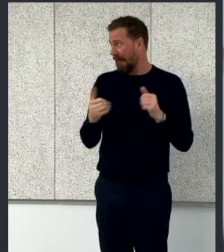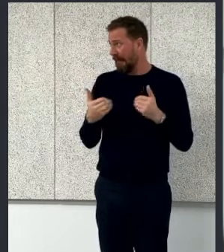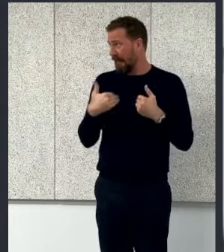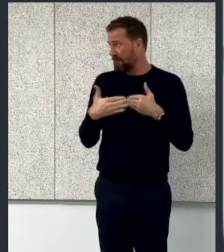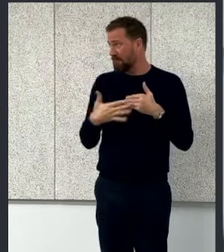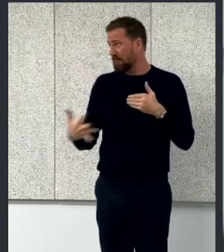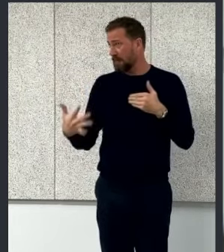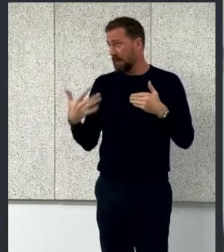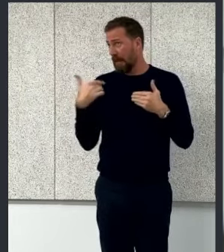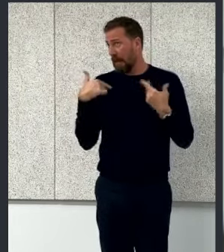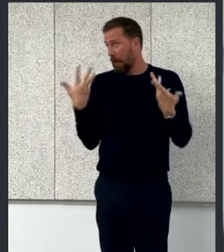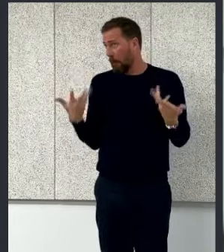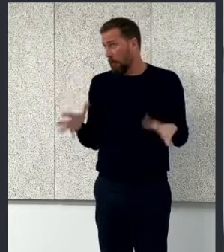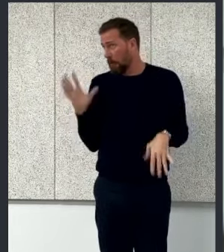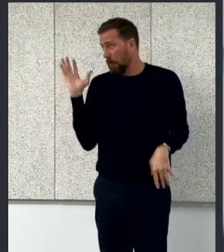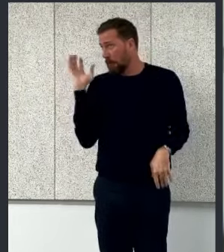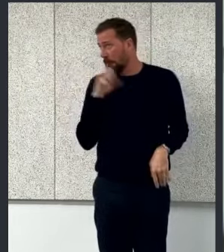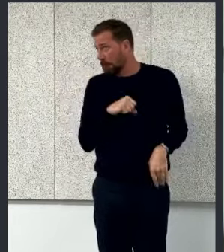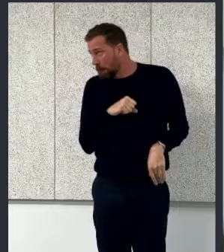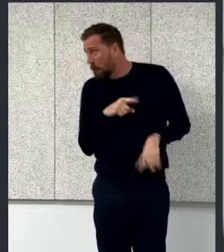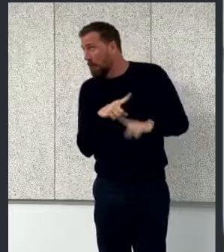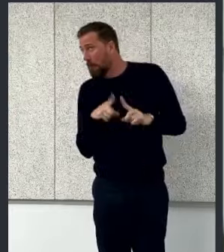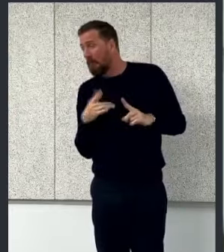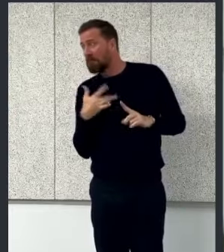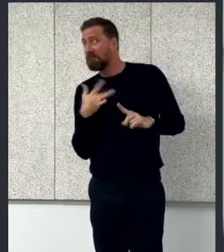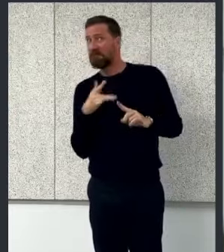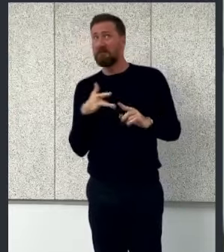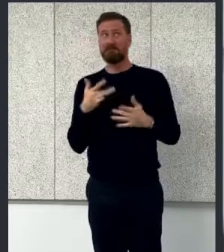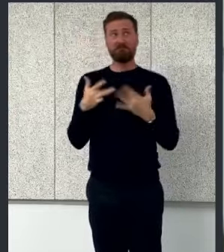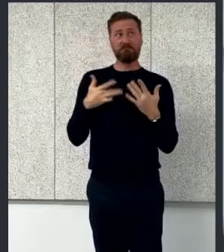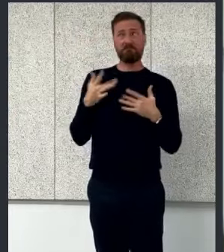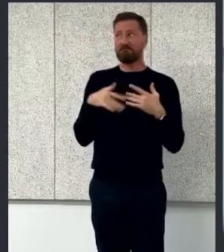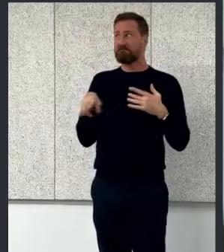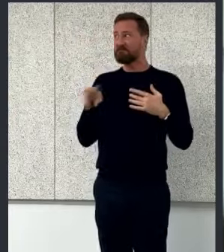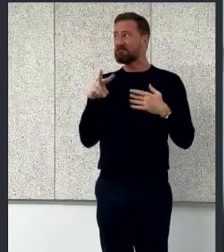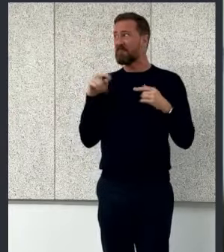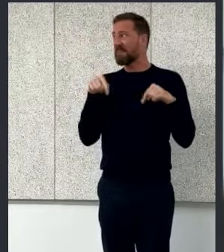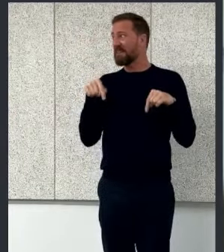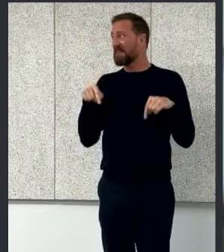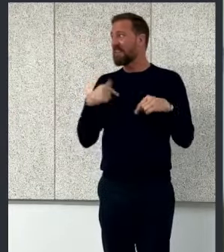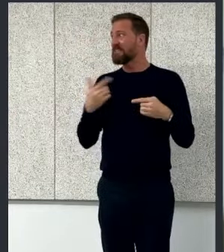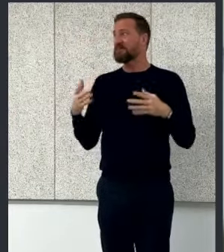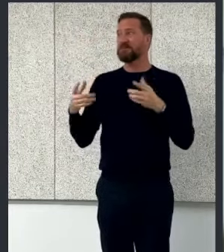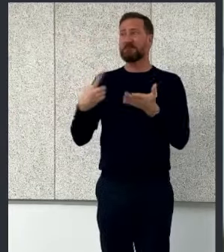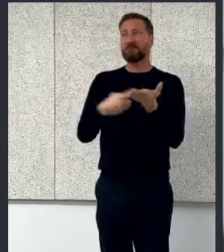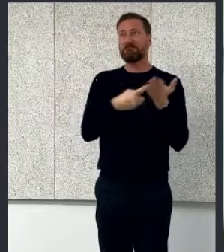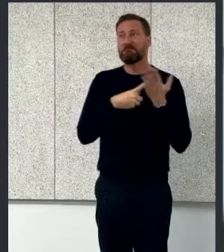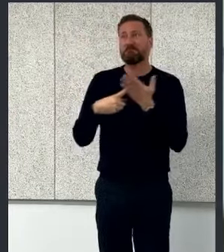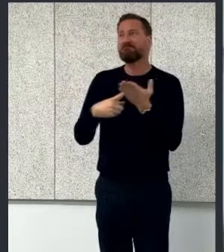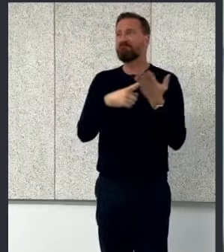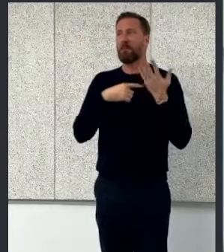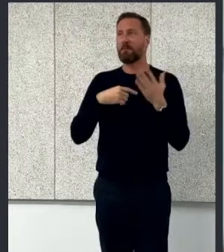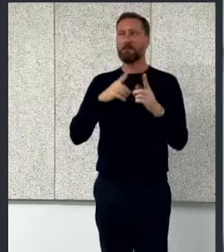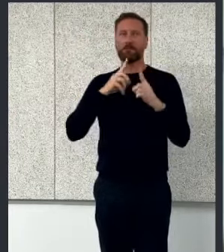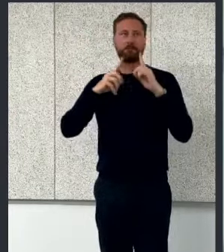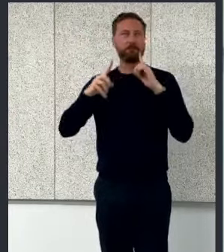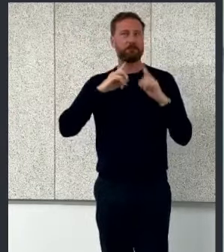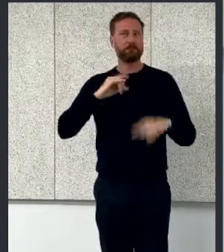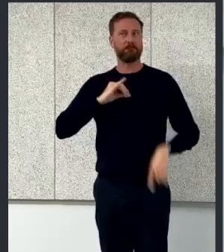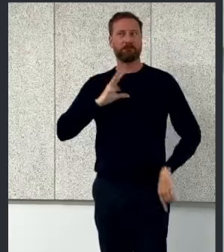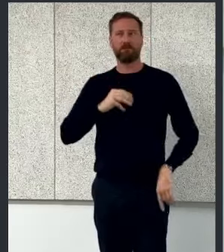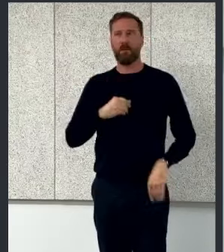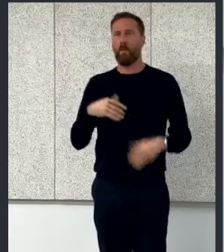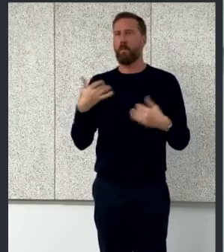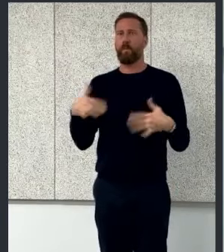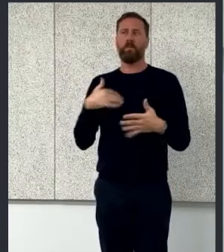assume, but it feels so exciting to be in this conversation, to be part of this dialogue. I am so incredibly grateful